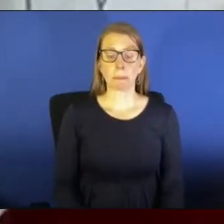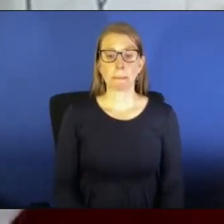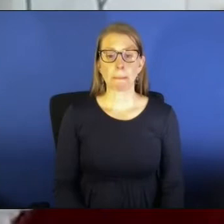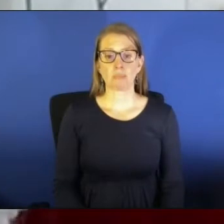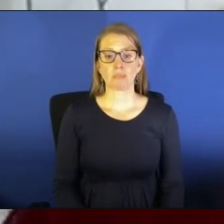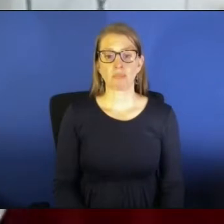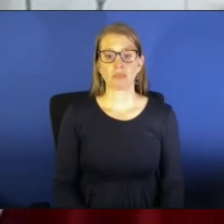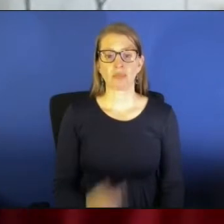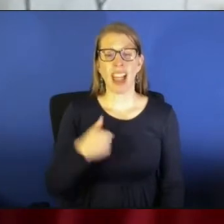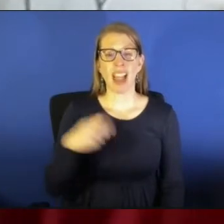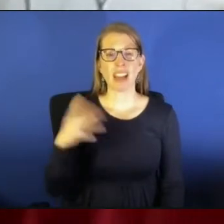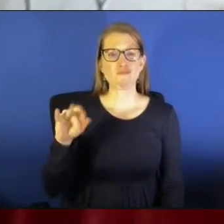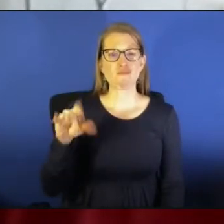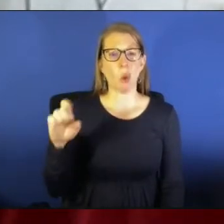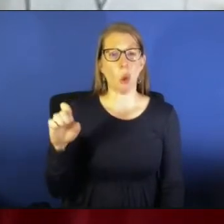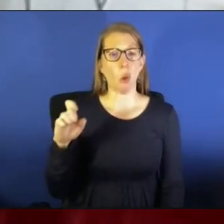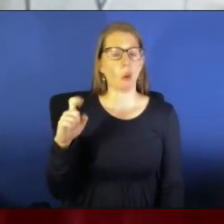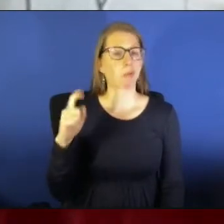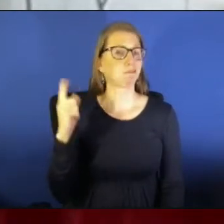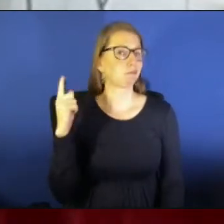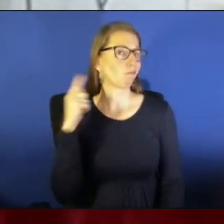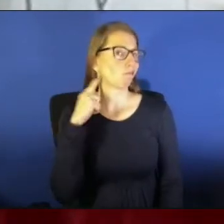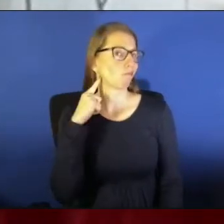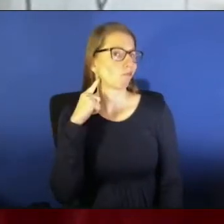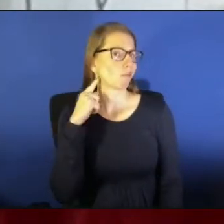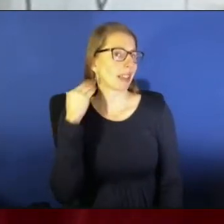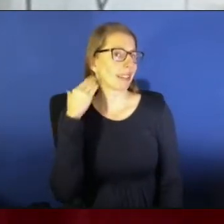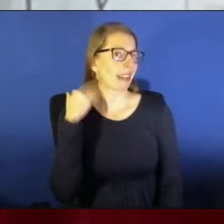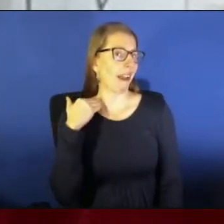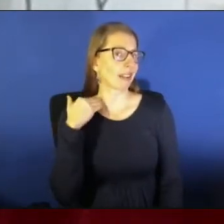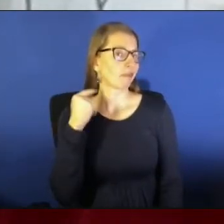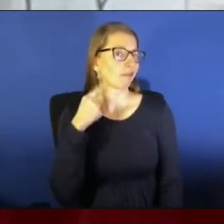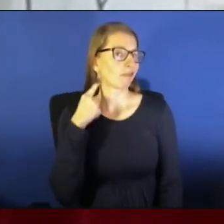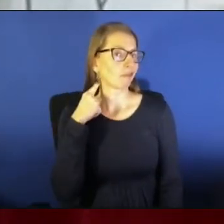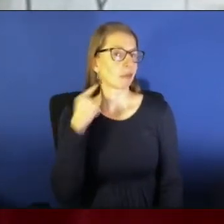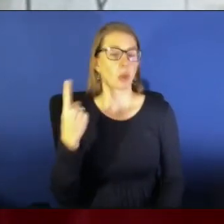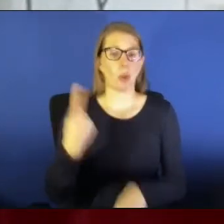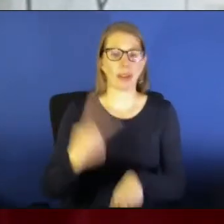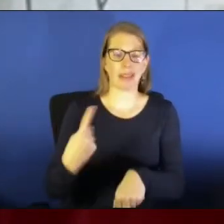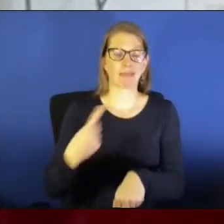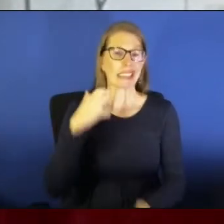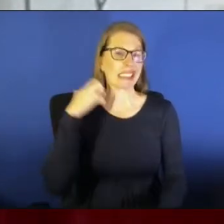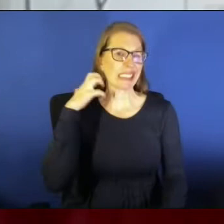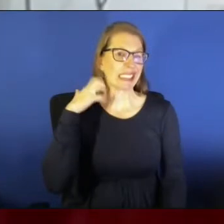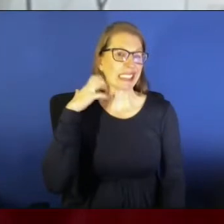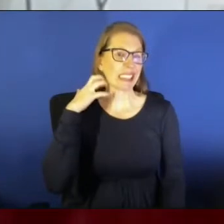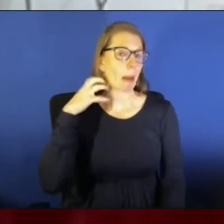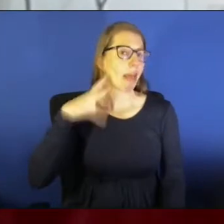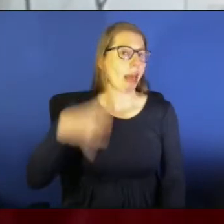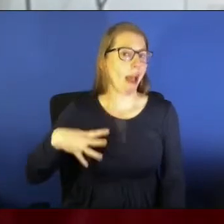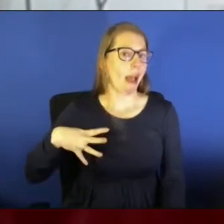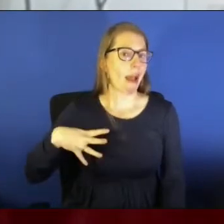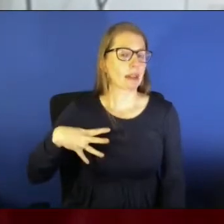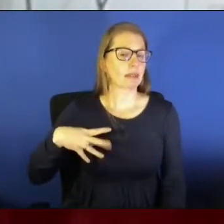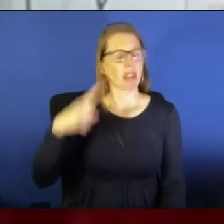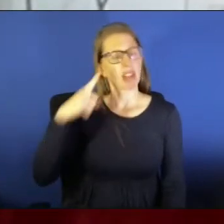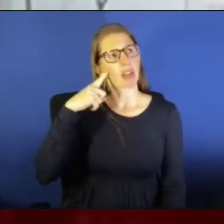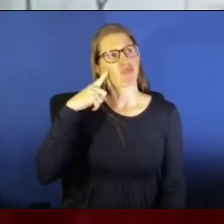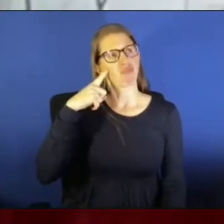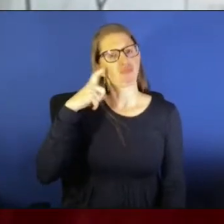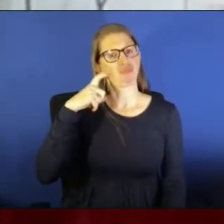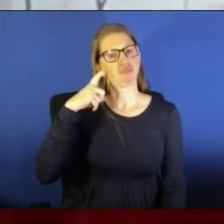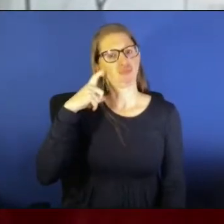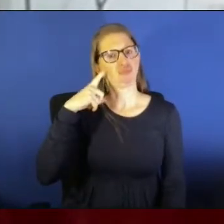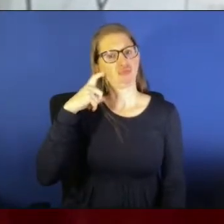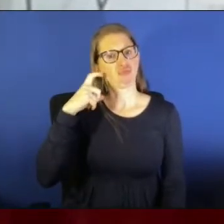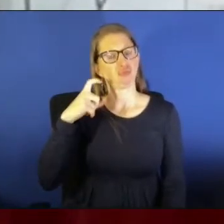mole on my neck, and one time I was itching it and it bled, and then I thought I got to have